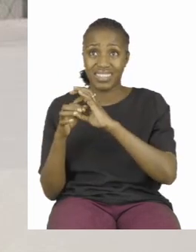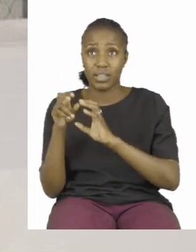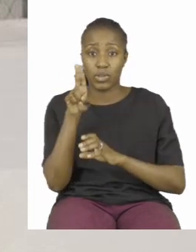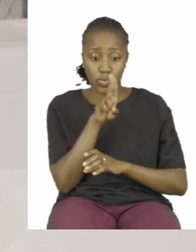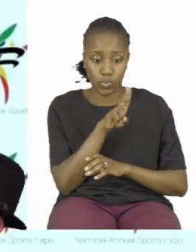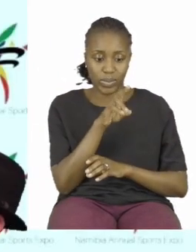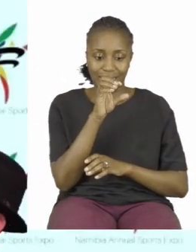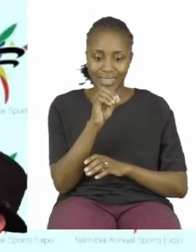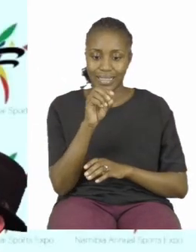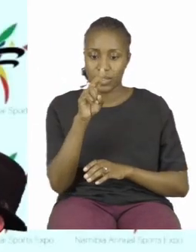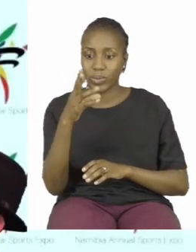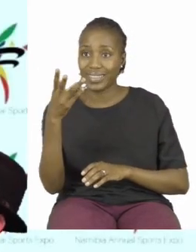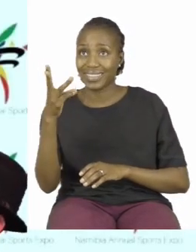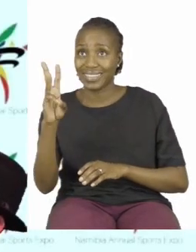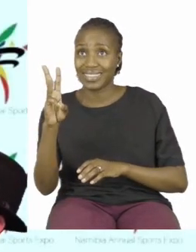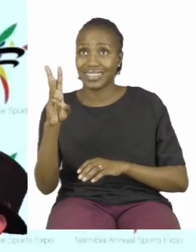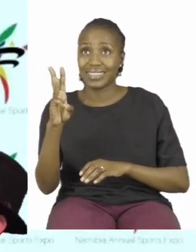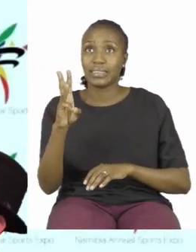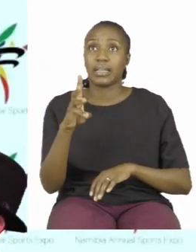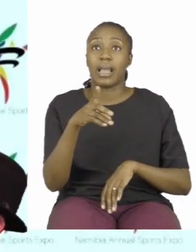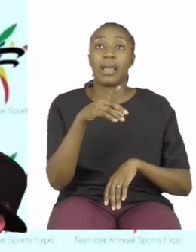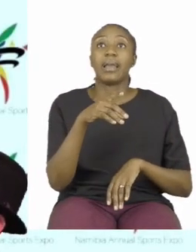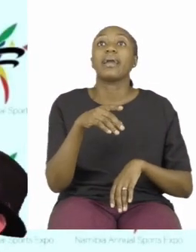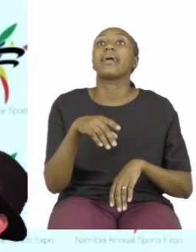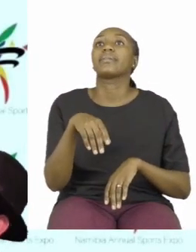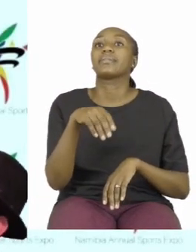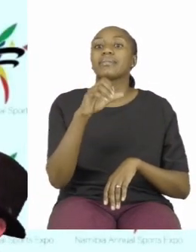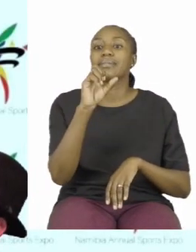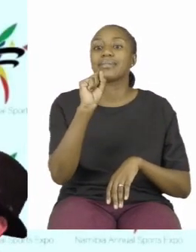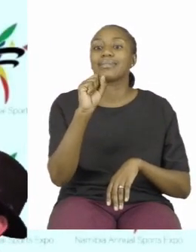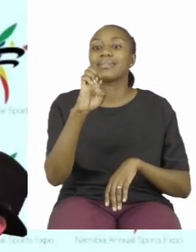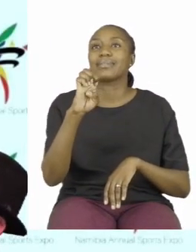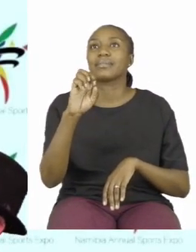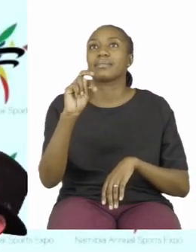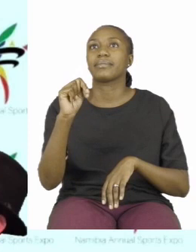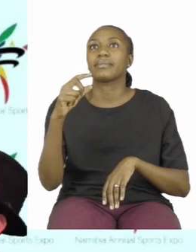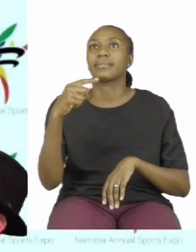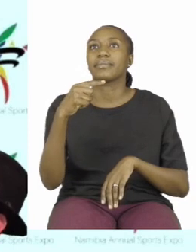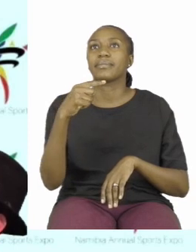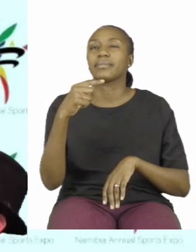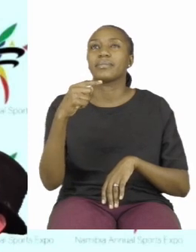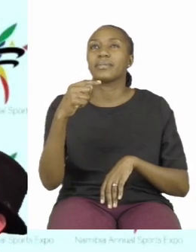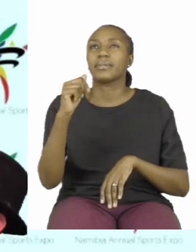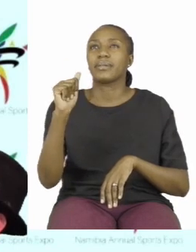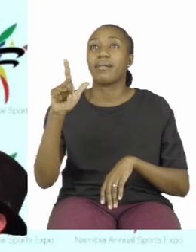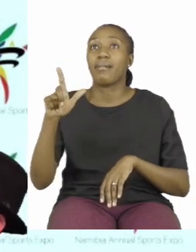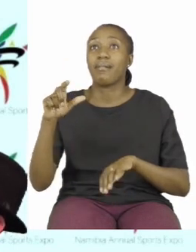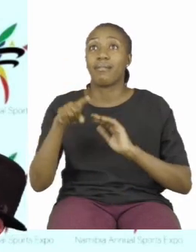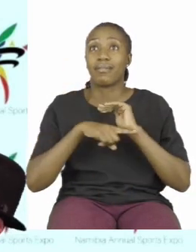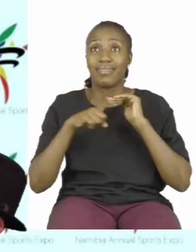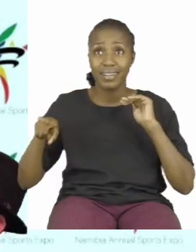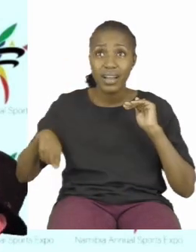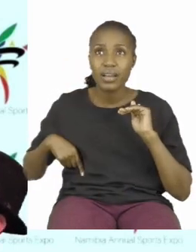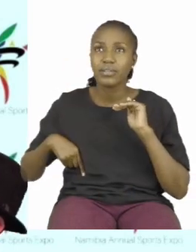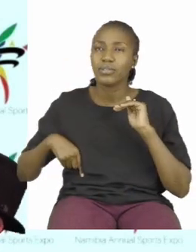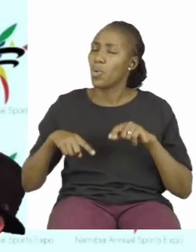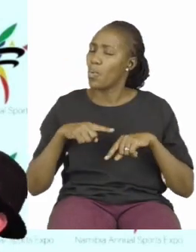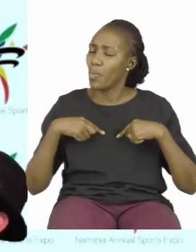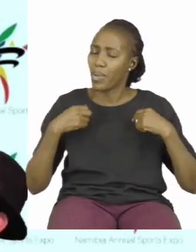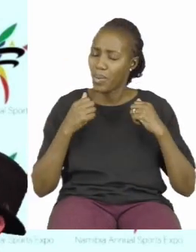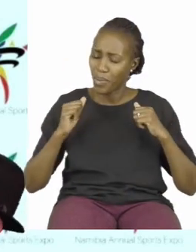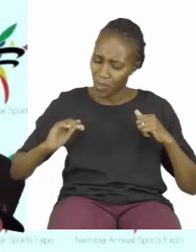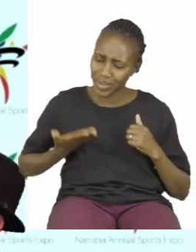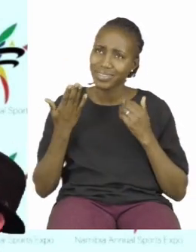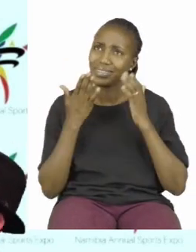Dakar, Senegal. So it's on African soil. We'd like the opportunity. We want to make the best of it. Mm-hmm. We want to make sure